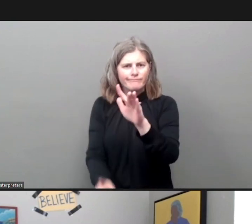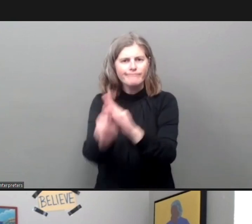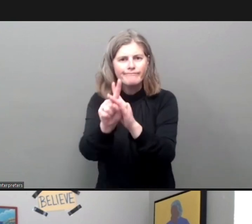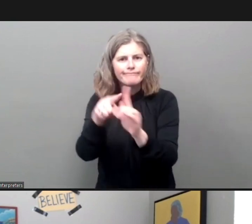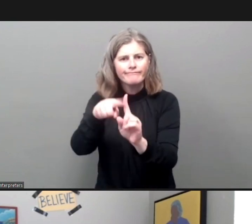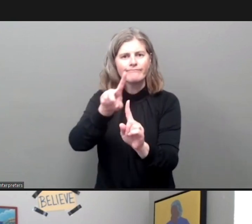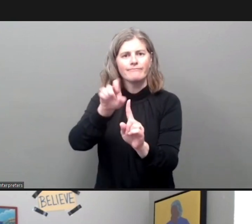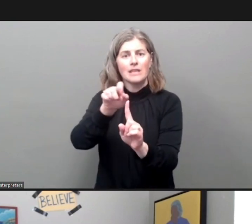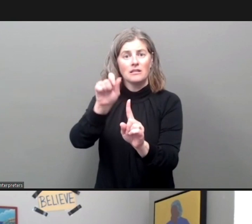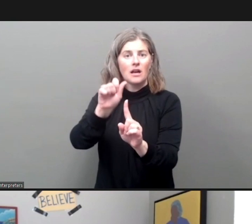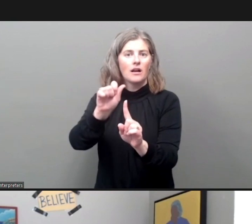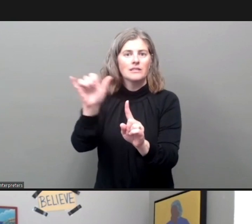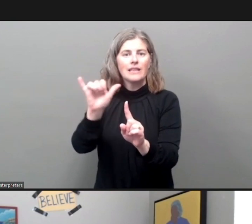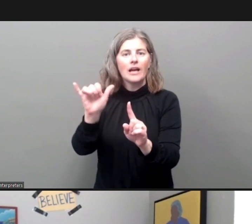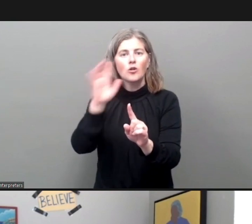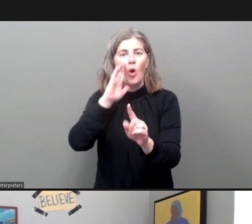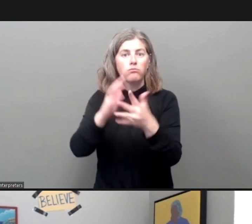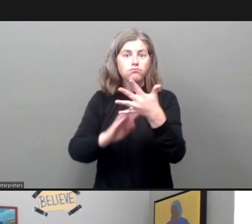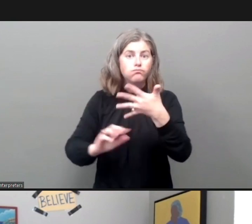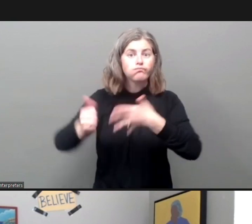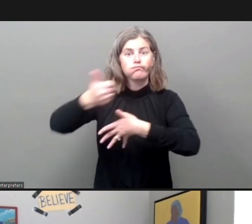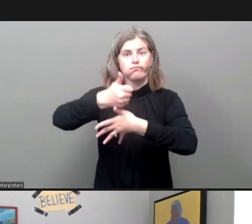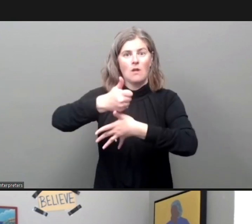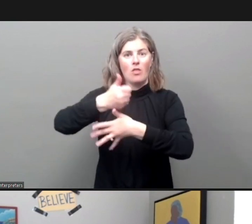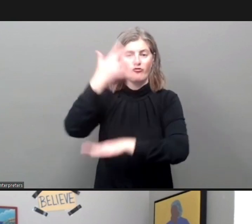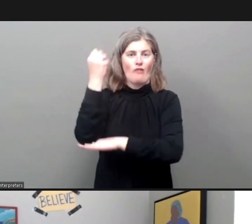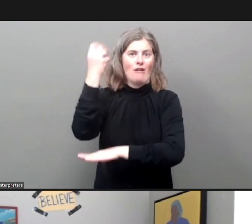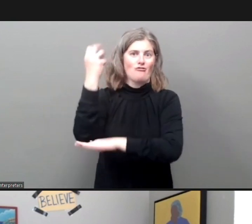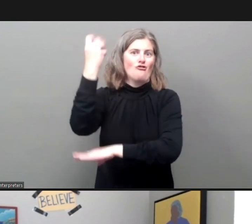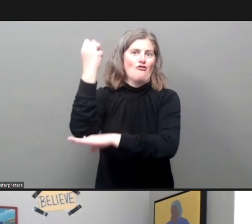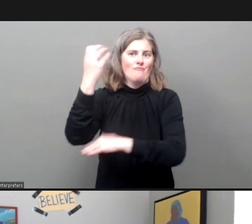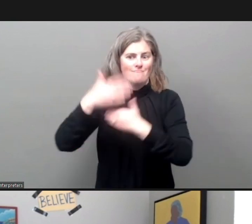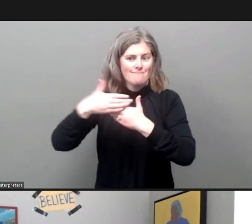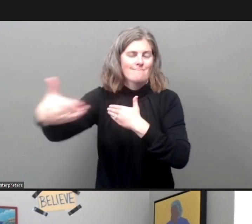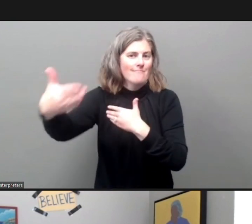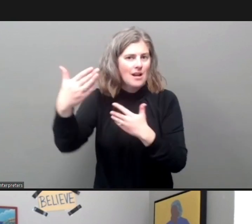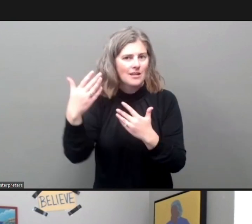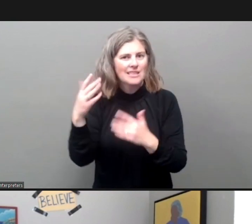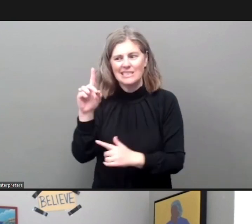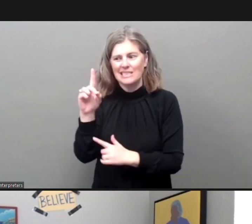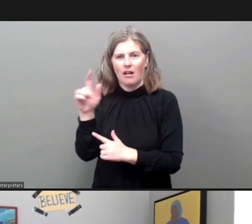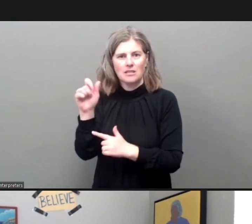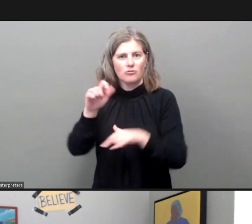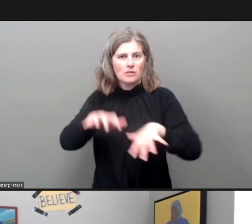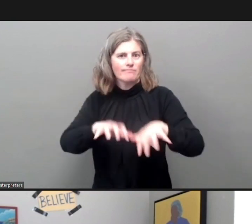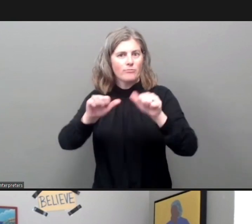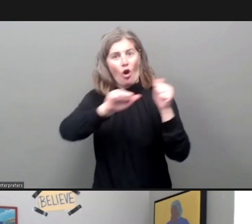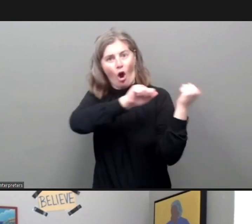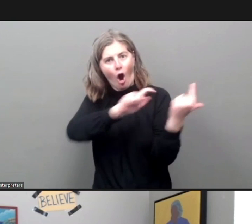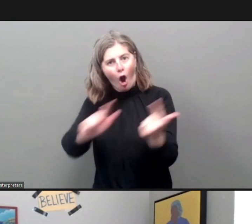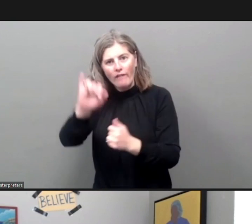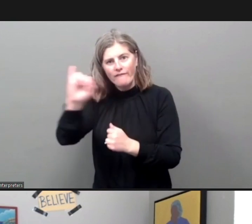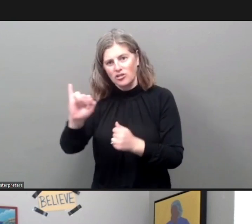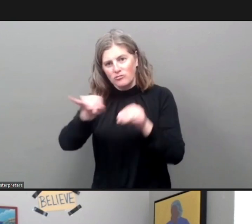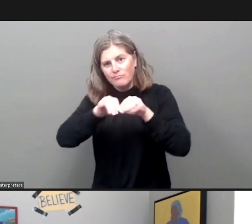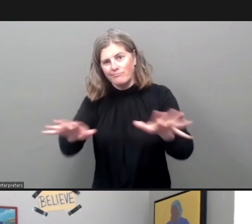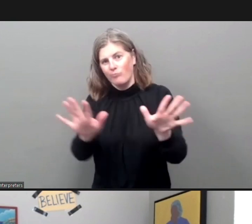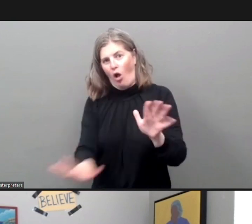like being at the top of the Billboard charts for a record number of weeks. Delta has really occupied all of the infections. And